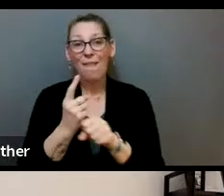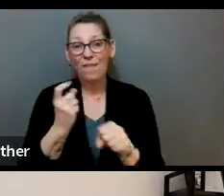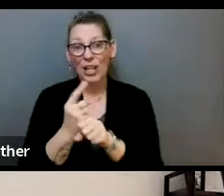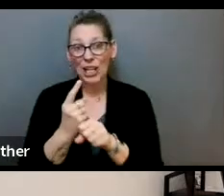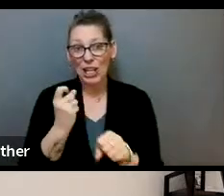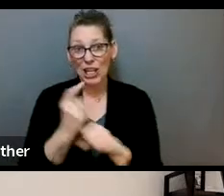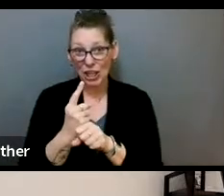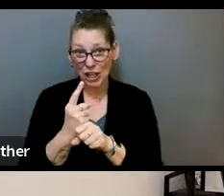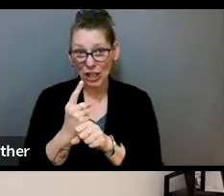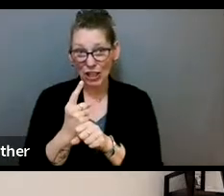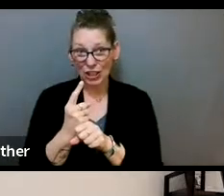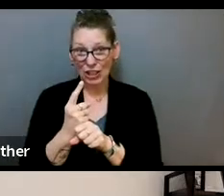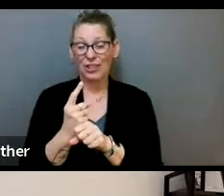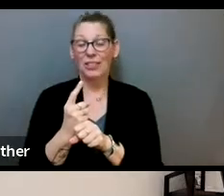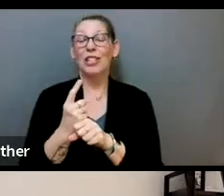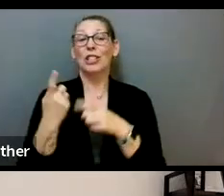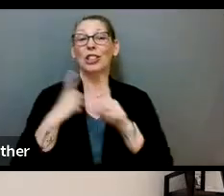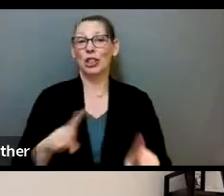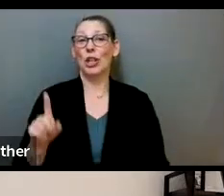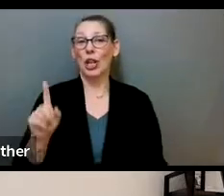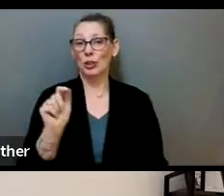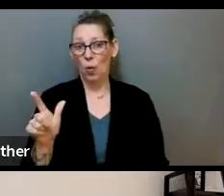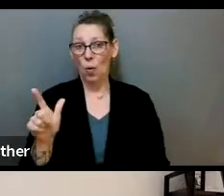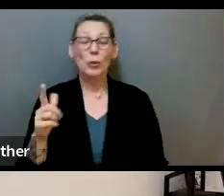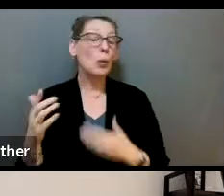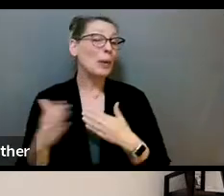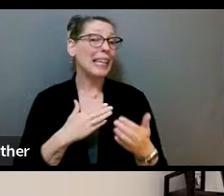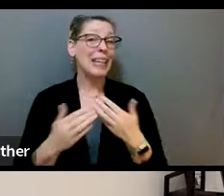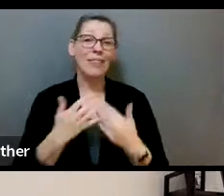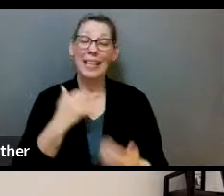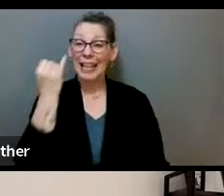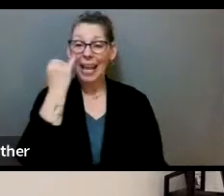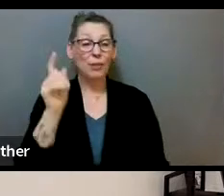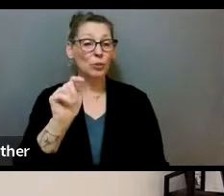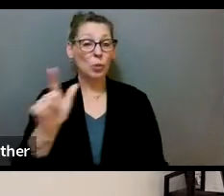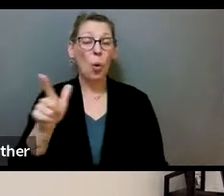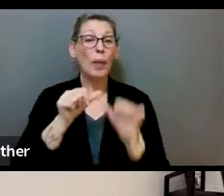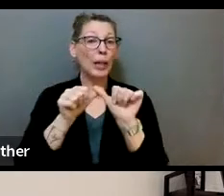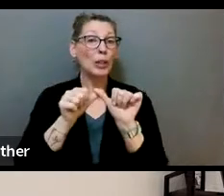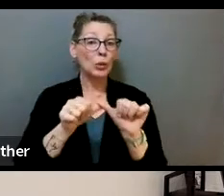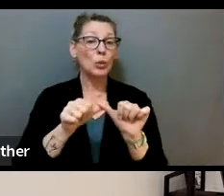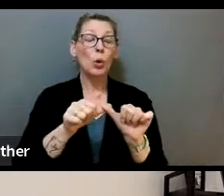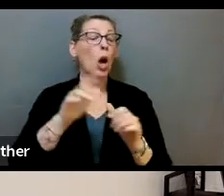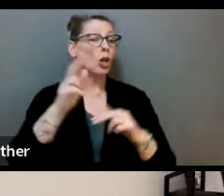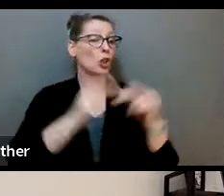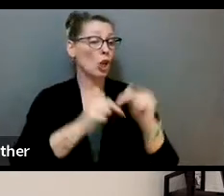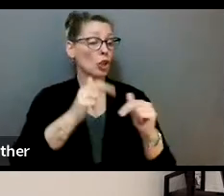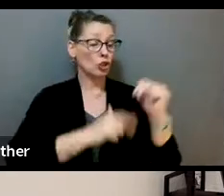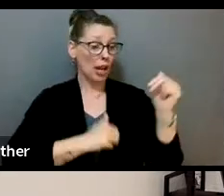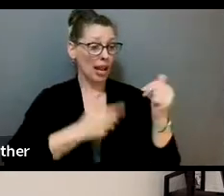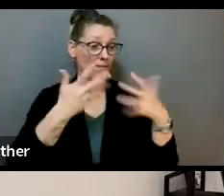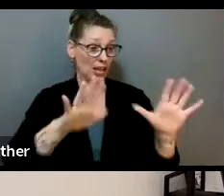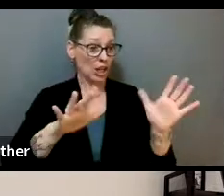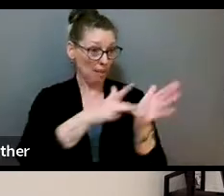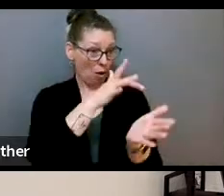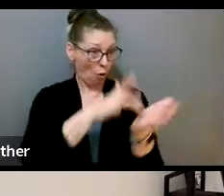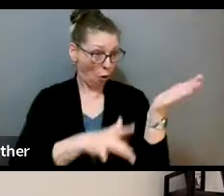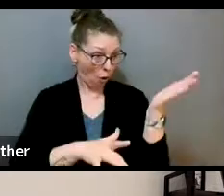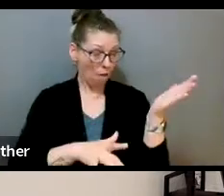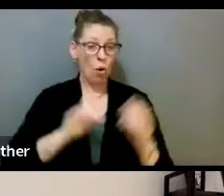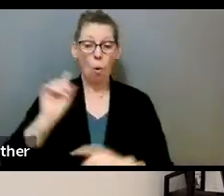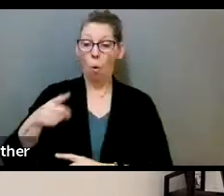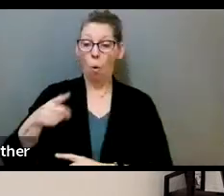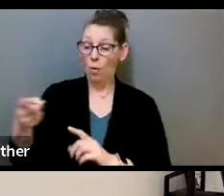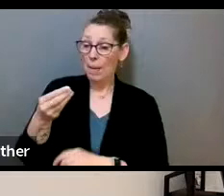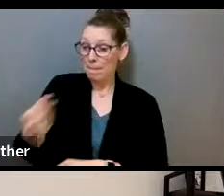that there is a toll. So even if tolls did continue, if you're no longer paying back construction bonds and you are only paying